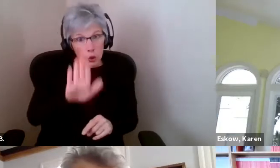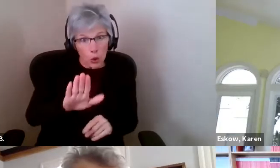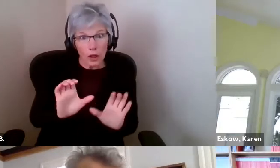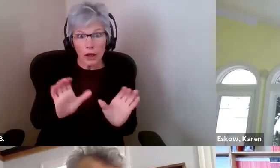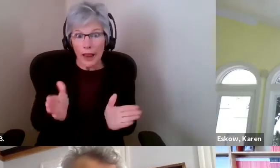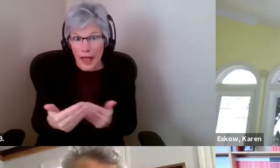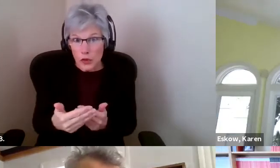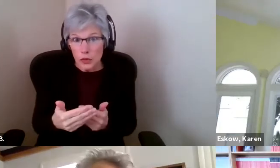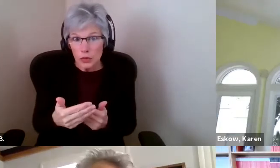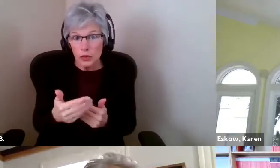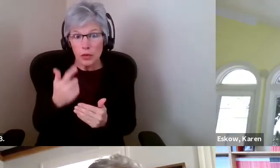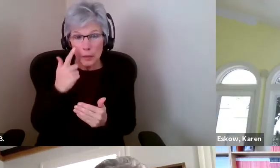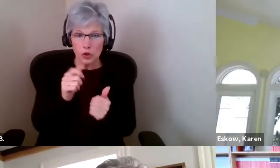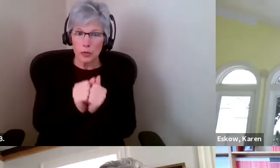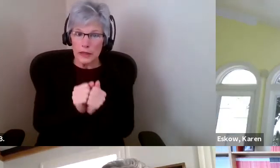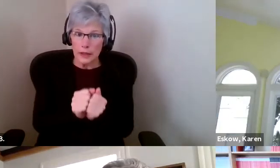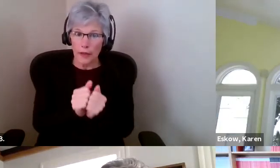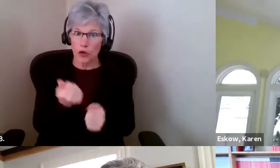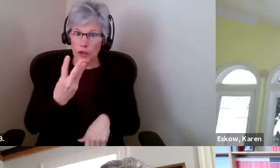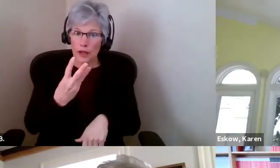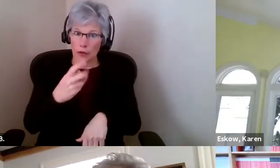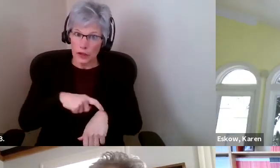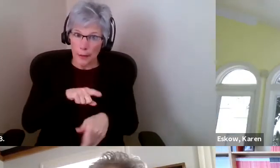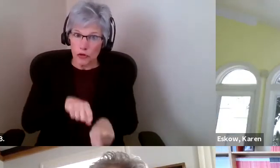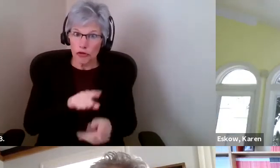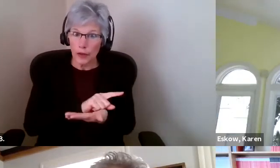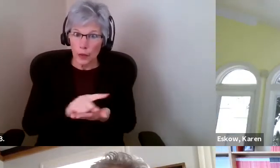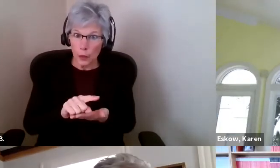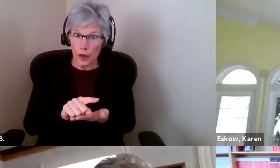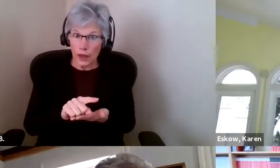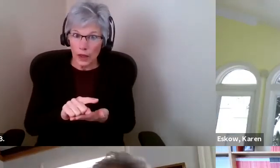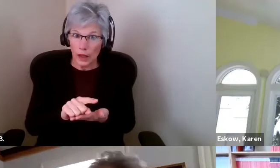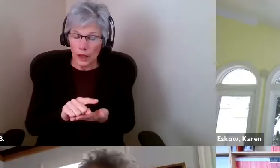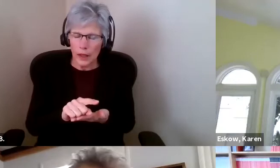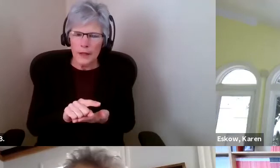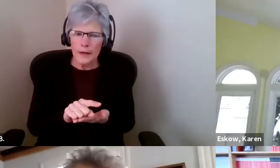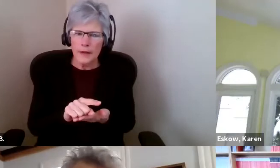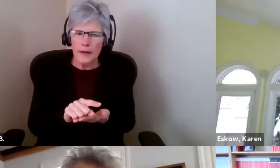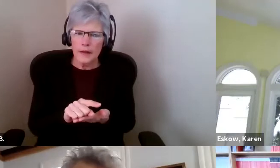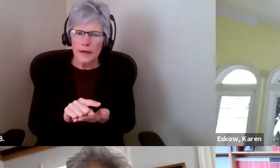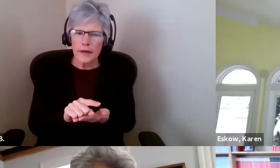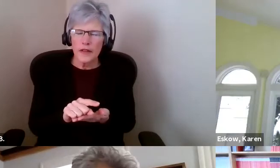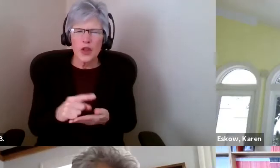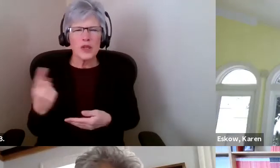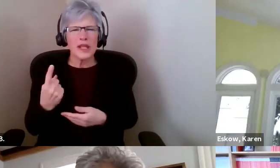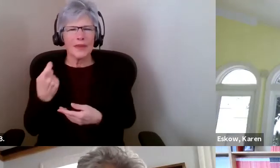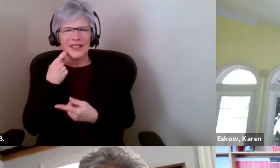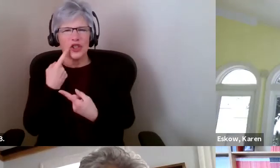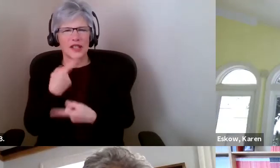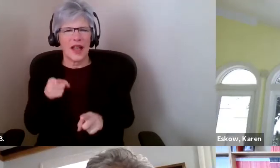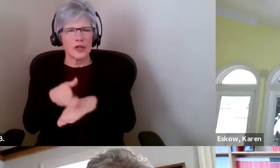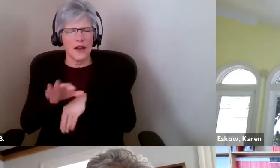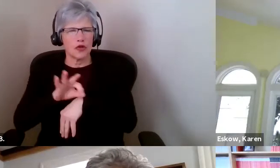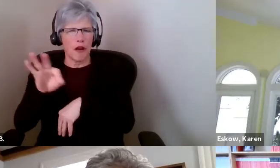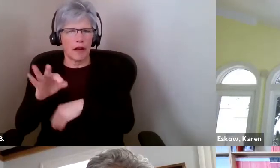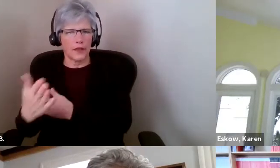several times a week, there is something that was just announced after 9 o'clock this morning. It should have come to your